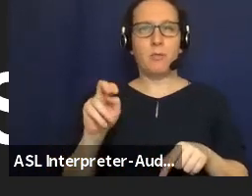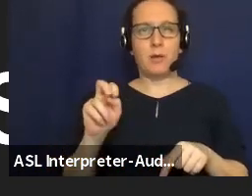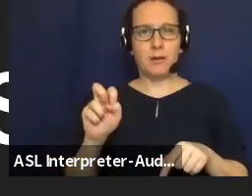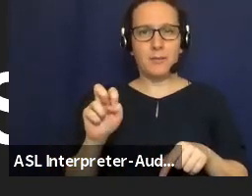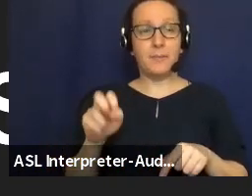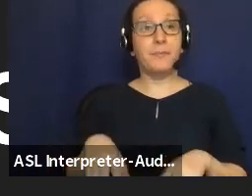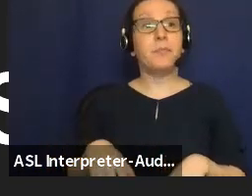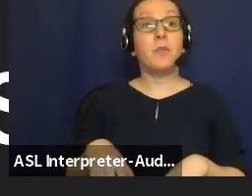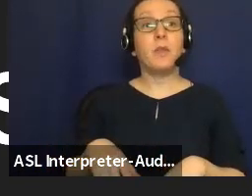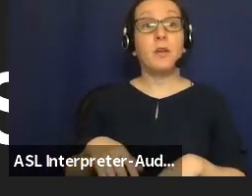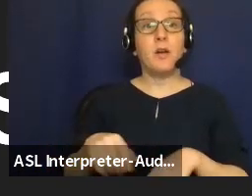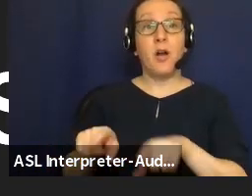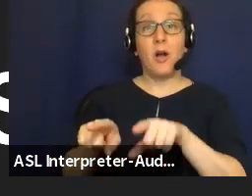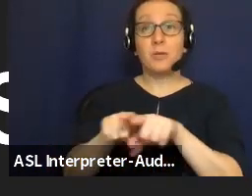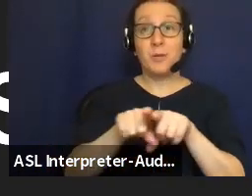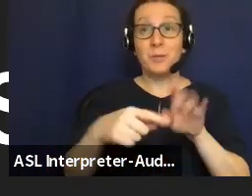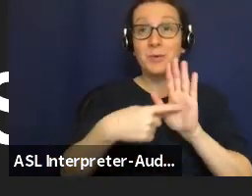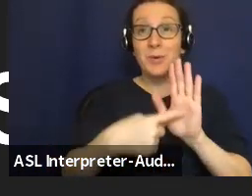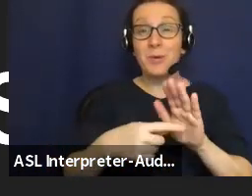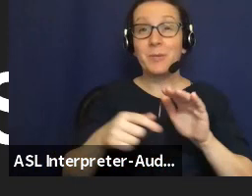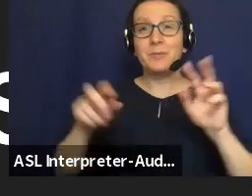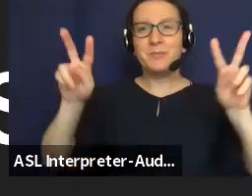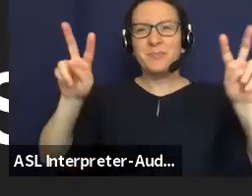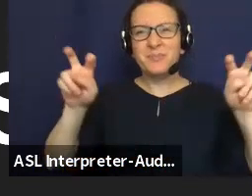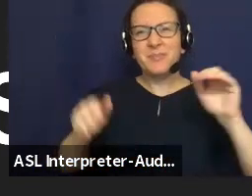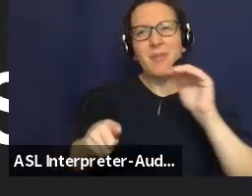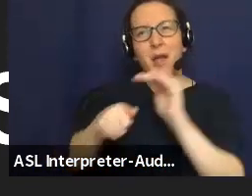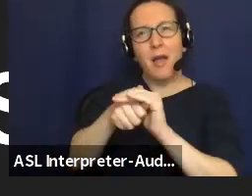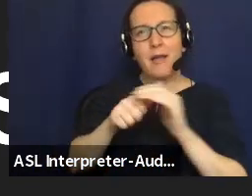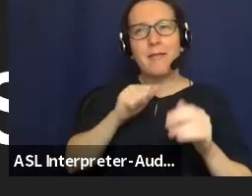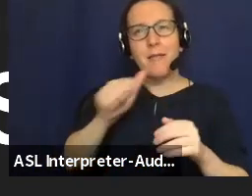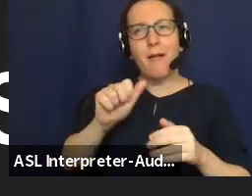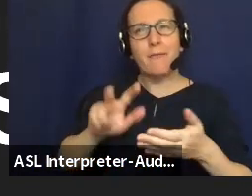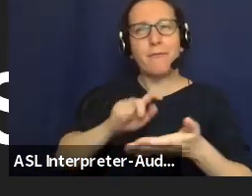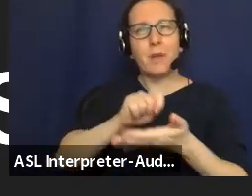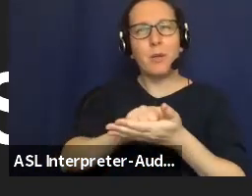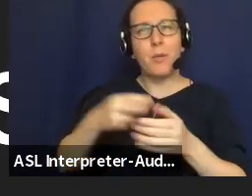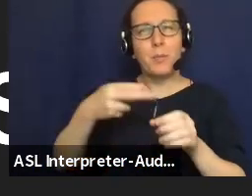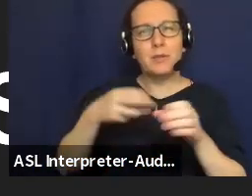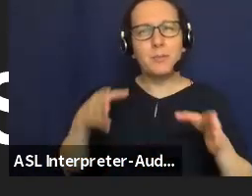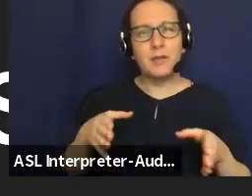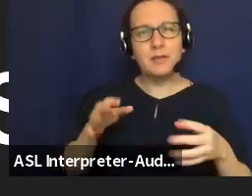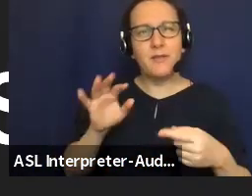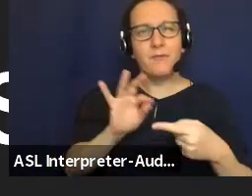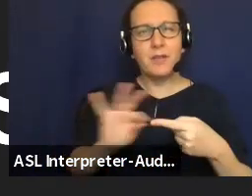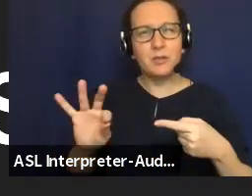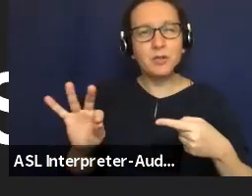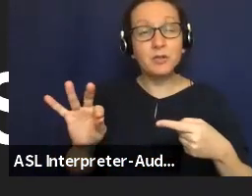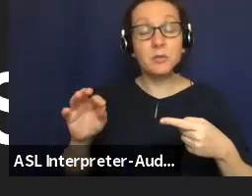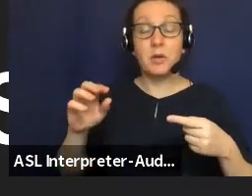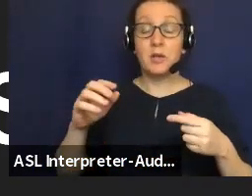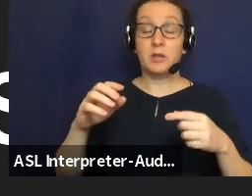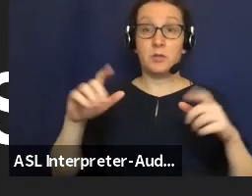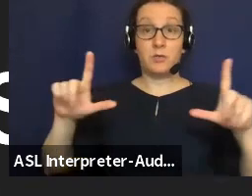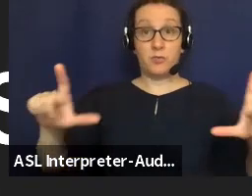the hide non-video participants feature to make it easier to get rid of a lot of clutter that you see on